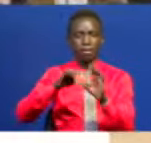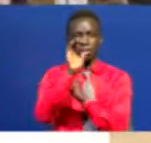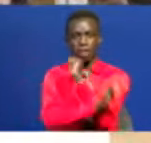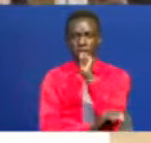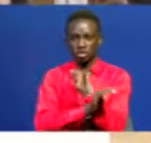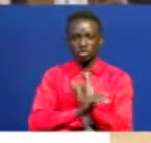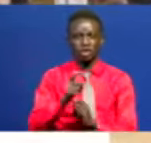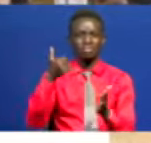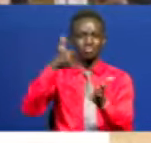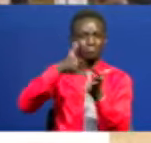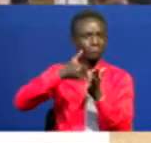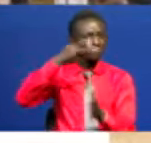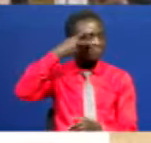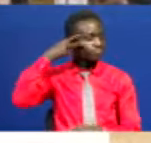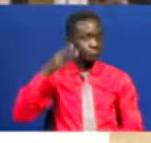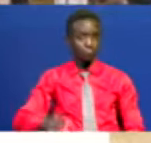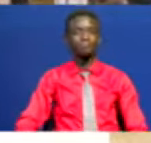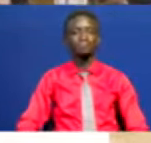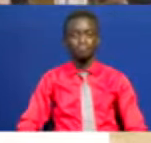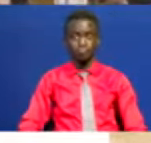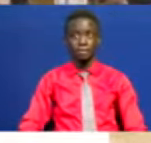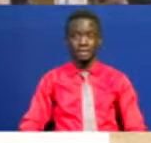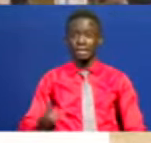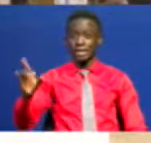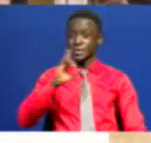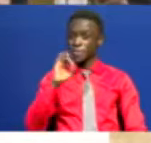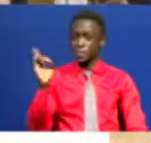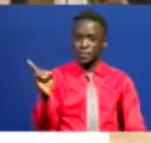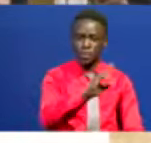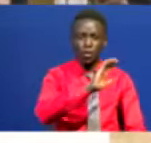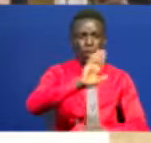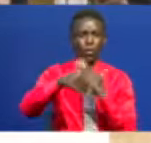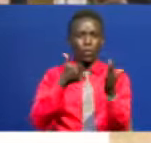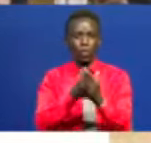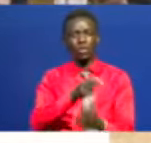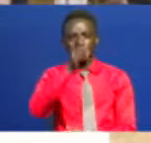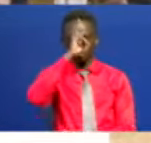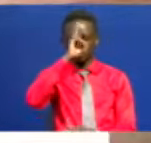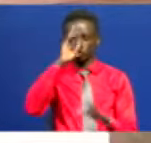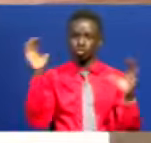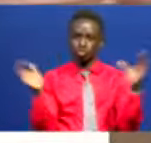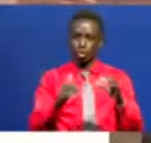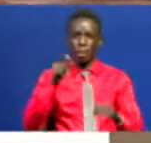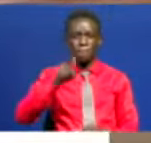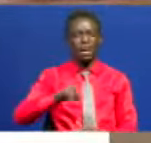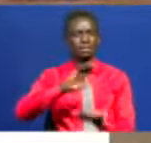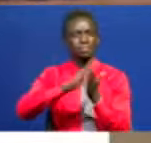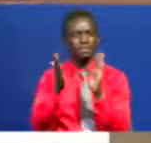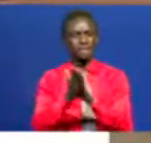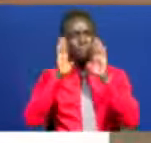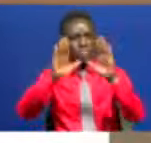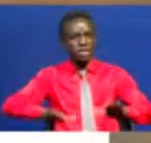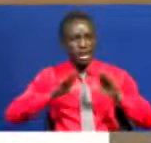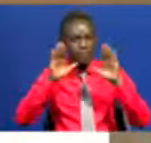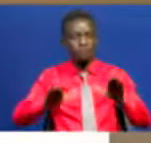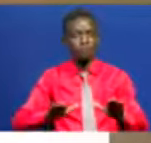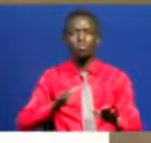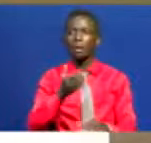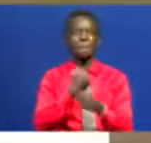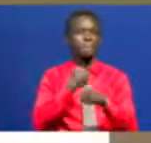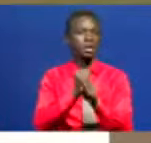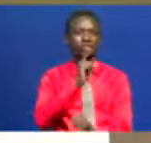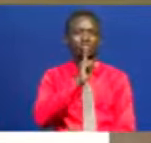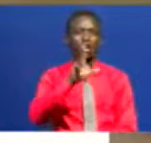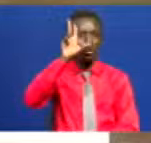terrorists. This is directing all national government administration offices to remain vigilant, ensuring no liquor stores are put